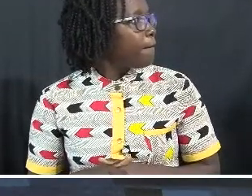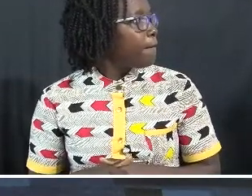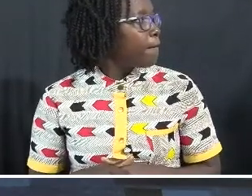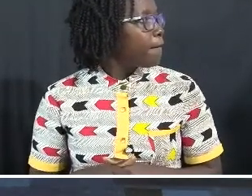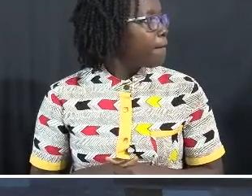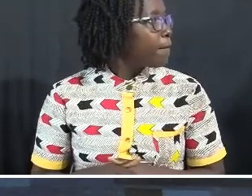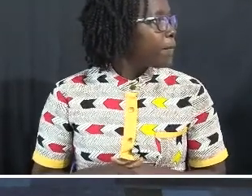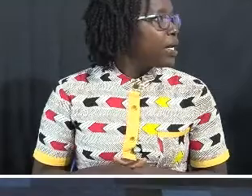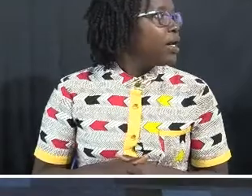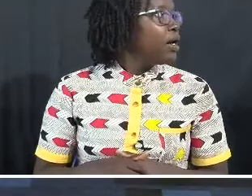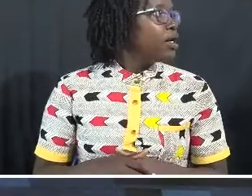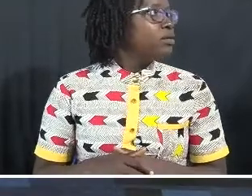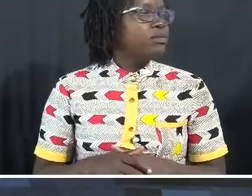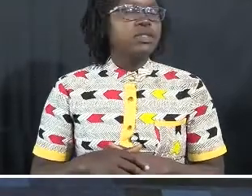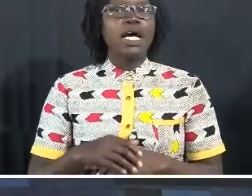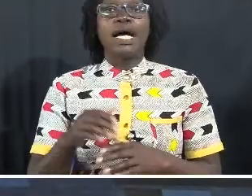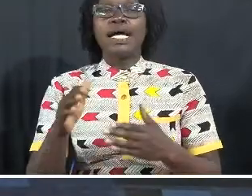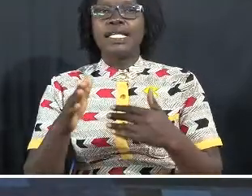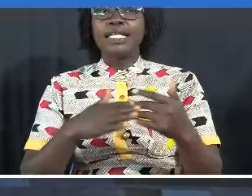Number two.